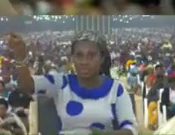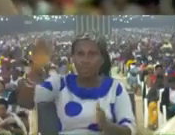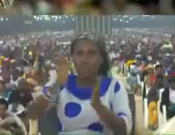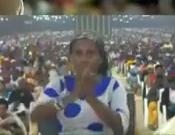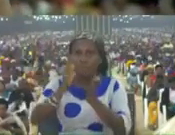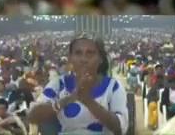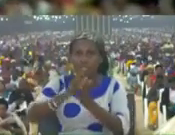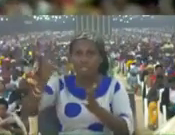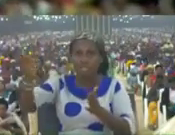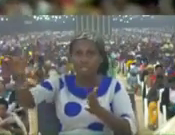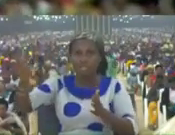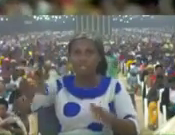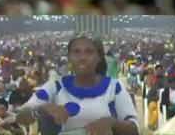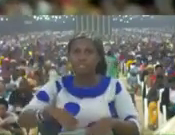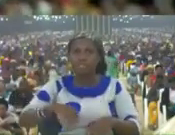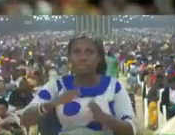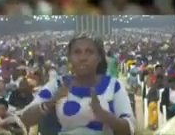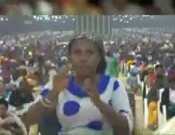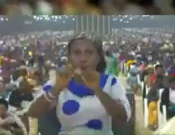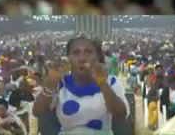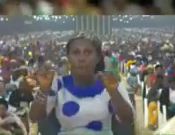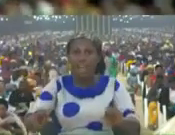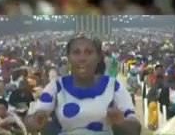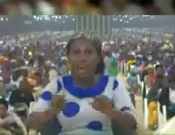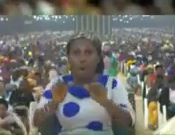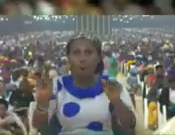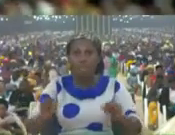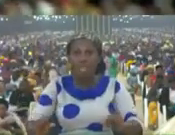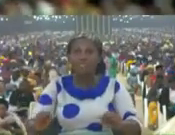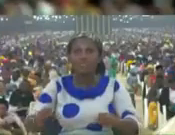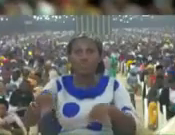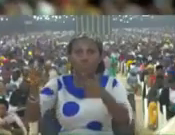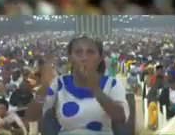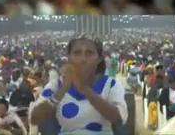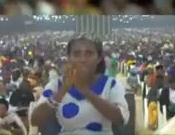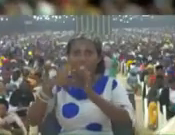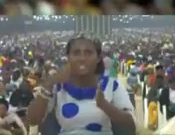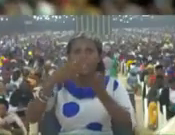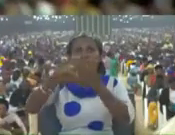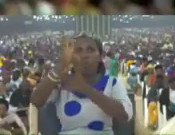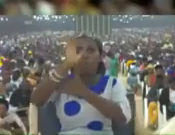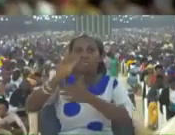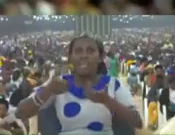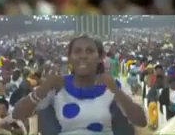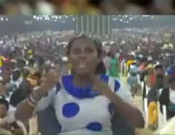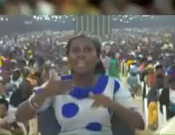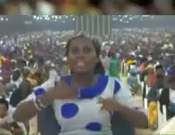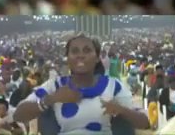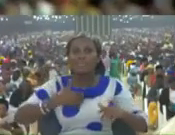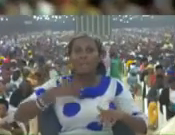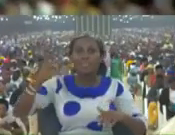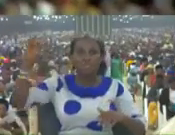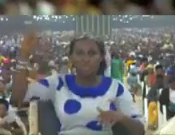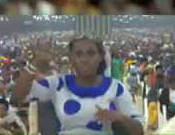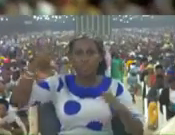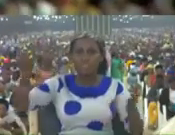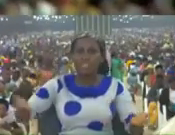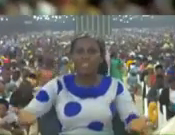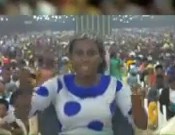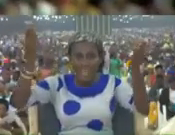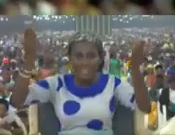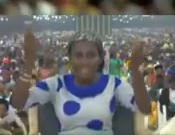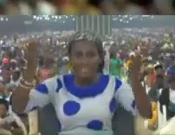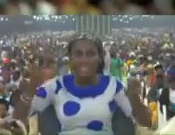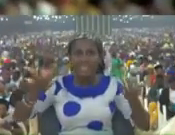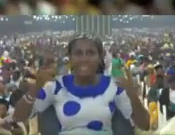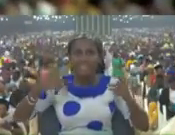You come to him and cry to him and say, God, let my son rise. We are many